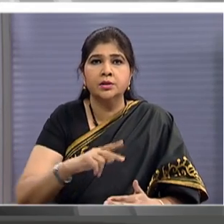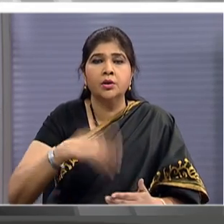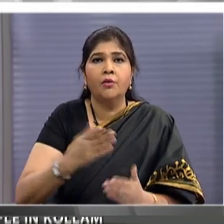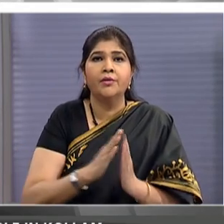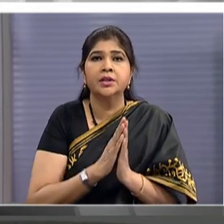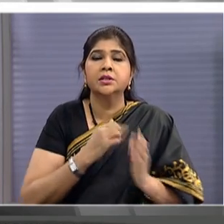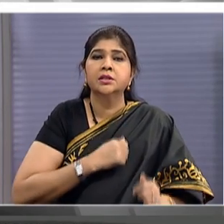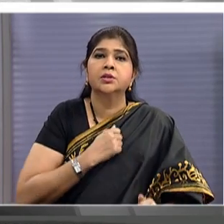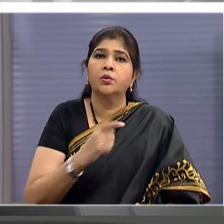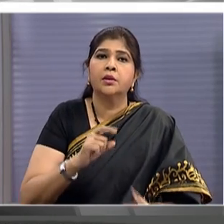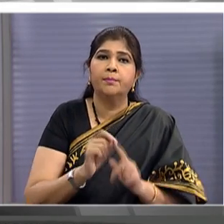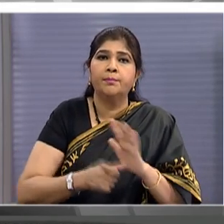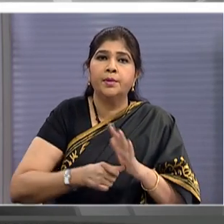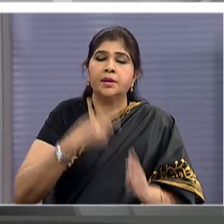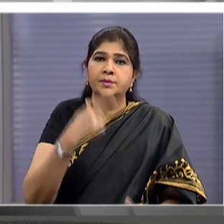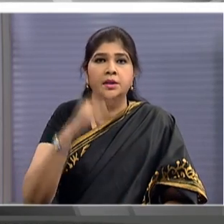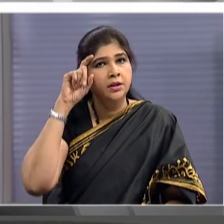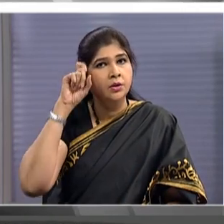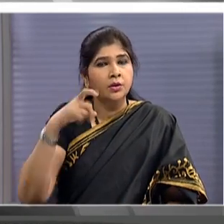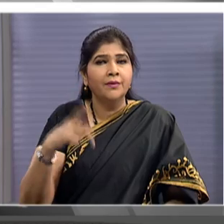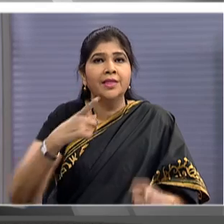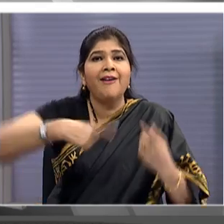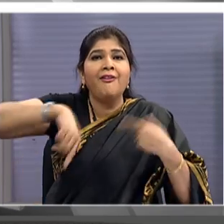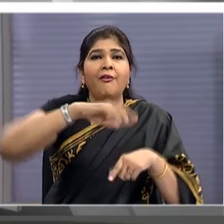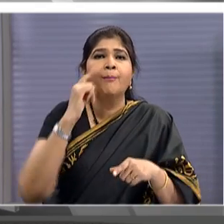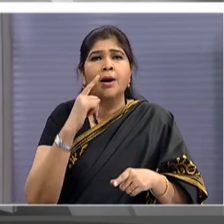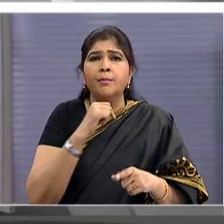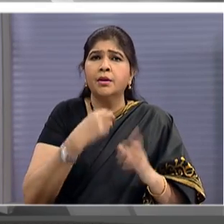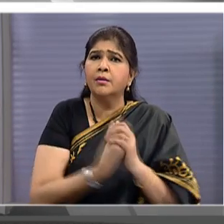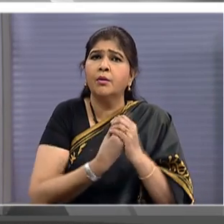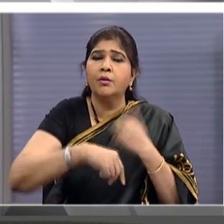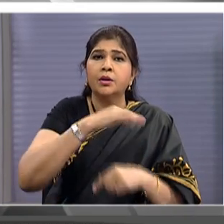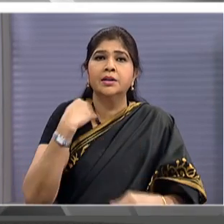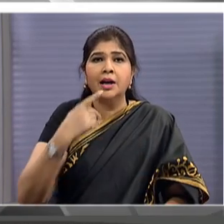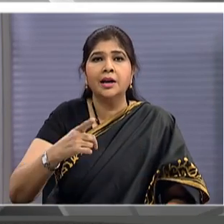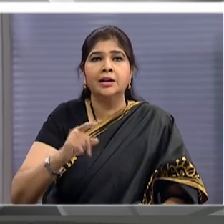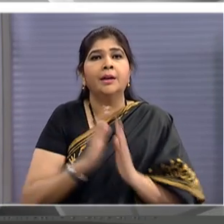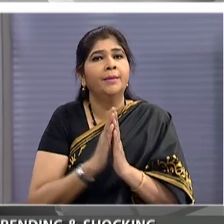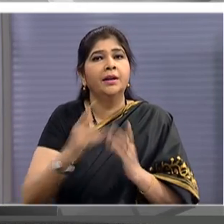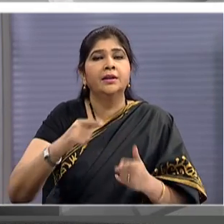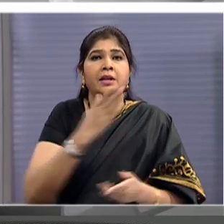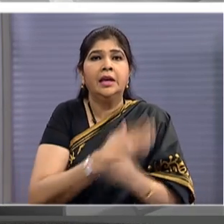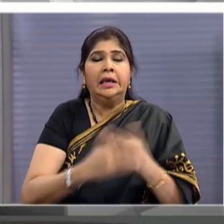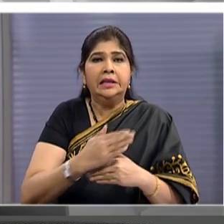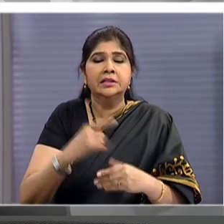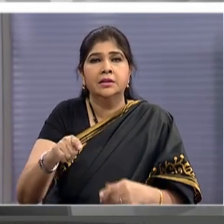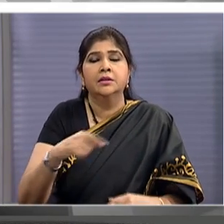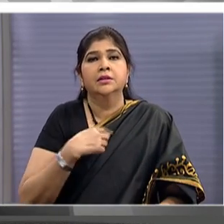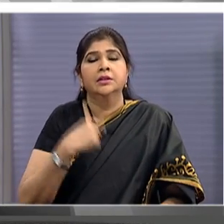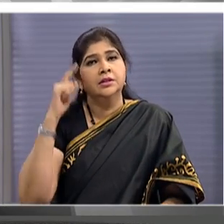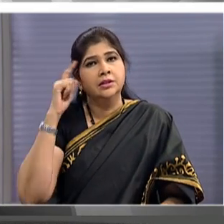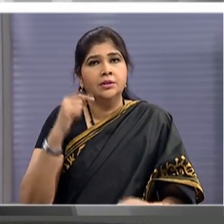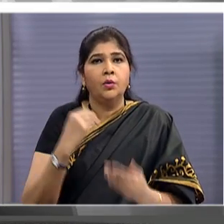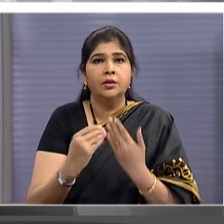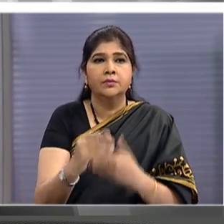his condolences, he said that his thoughts are with the families of the deceased and prayers are with the injured.